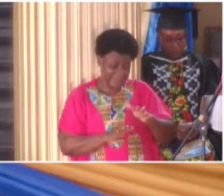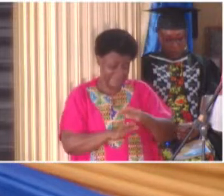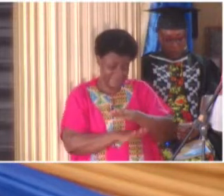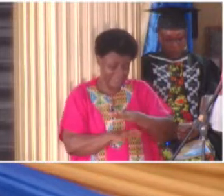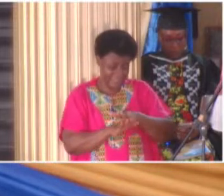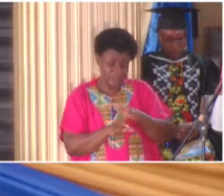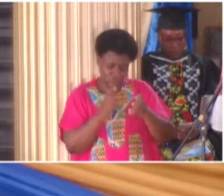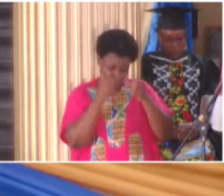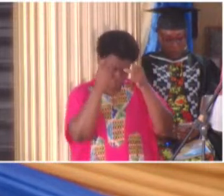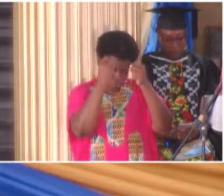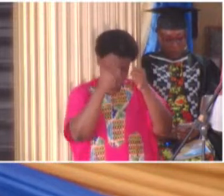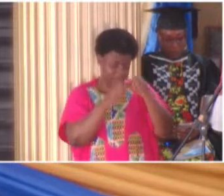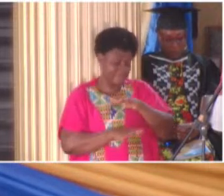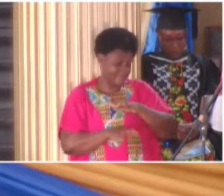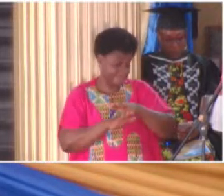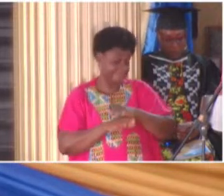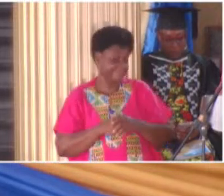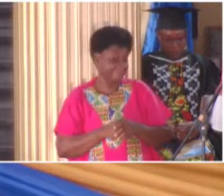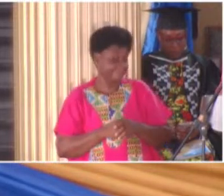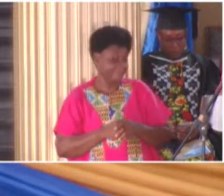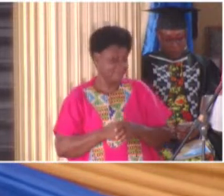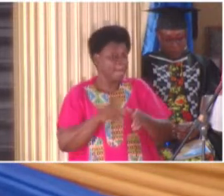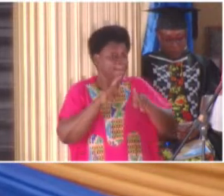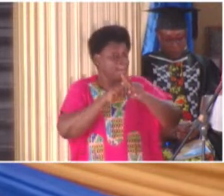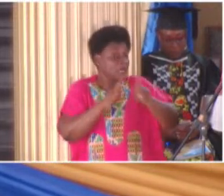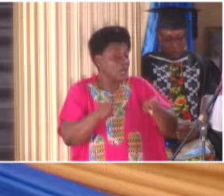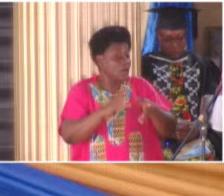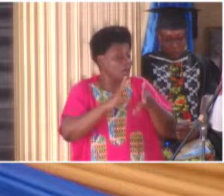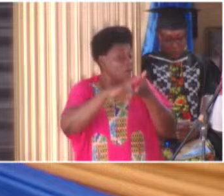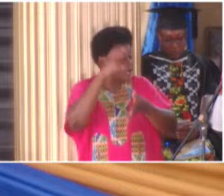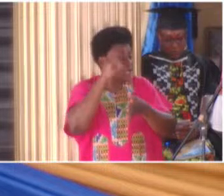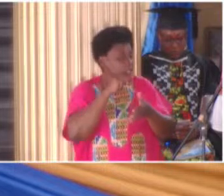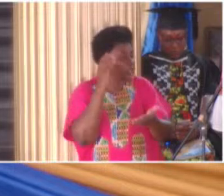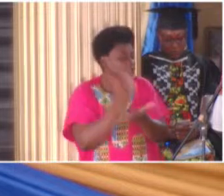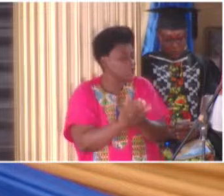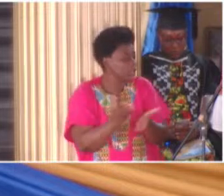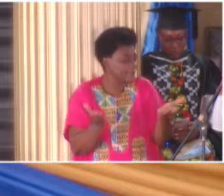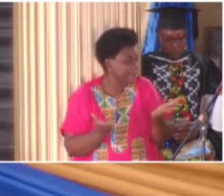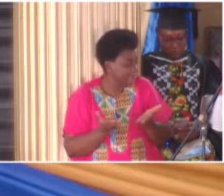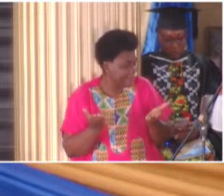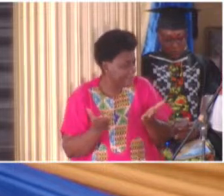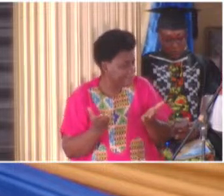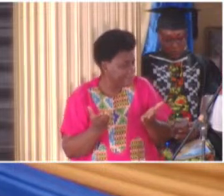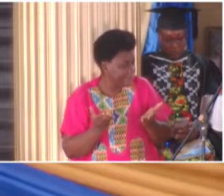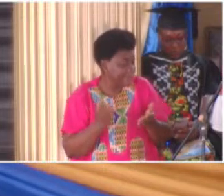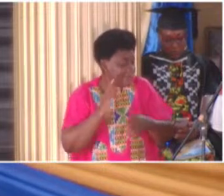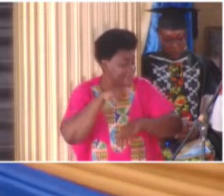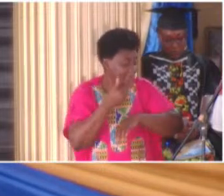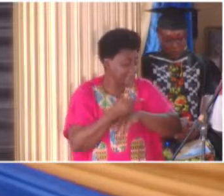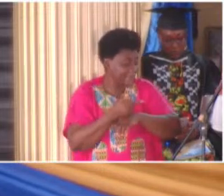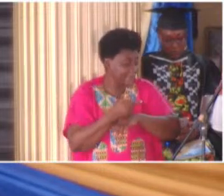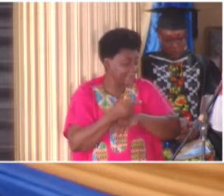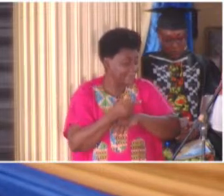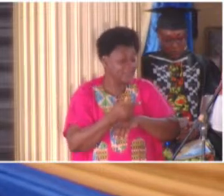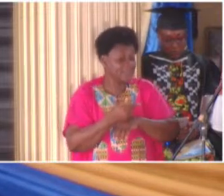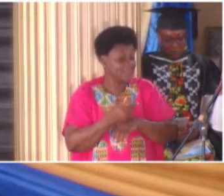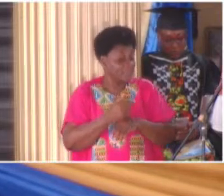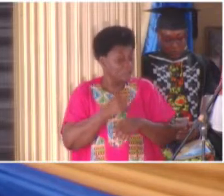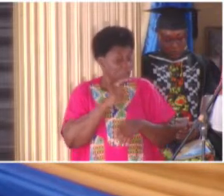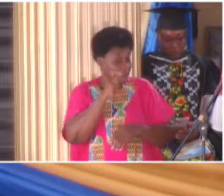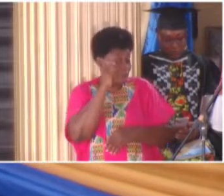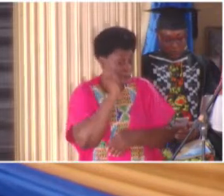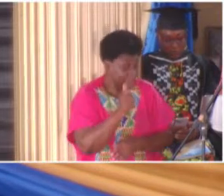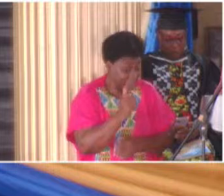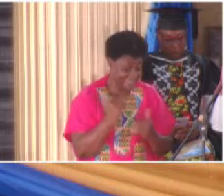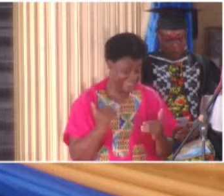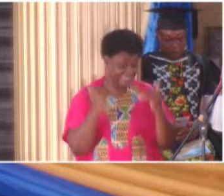truly a solid foundation. But the learning does not stop here at graduation. The rapid